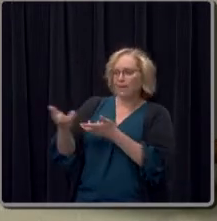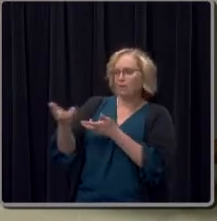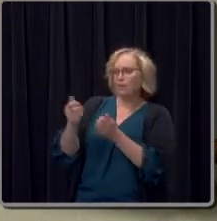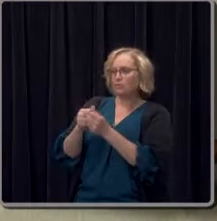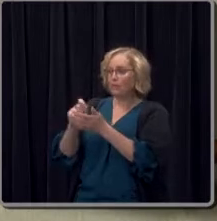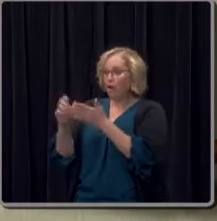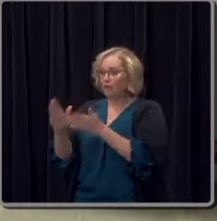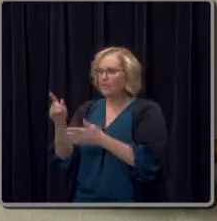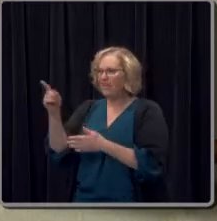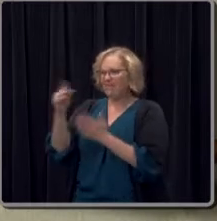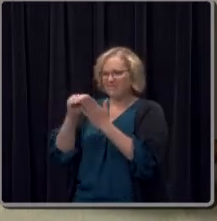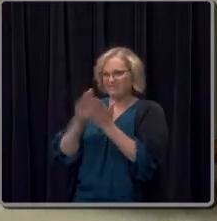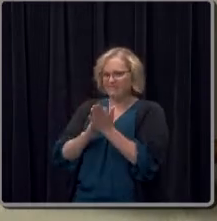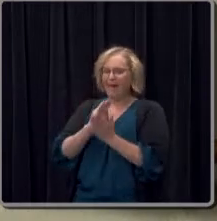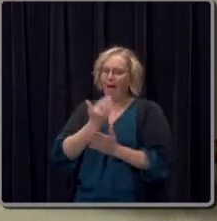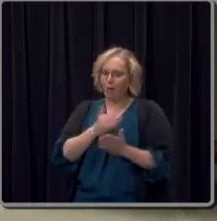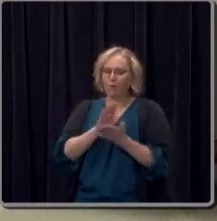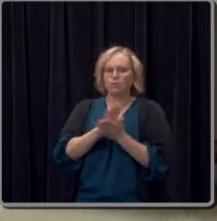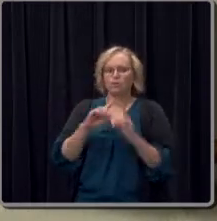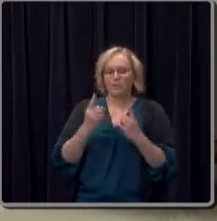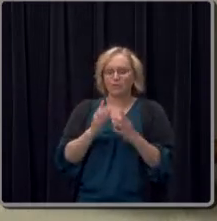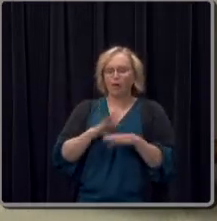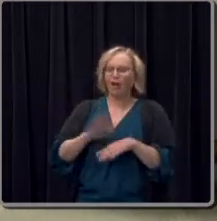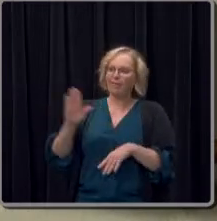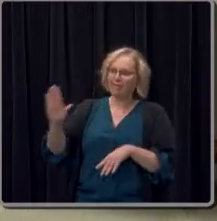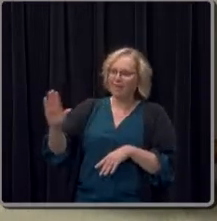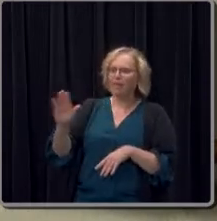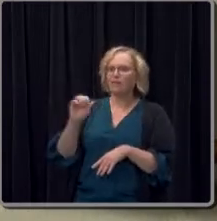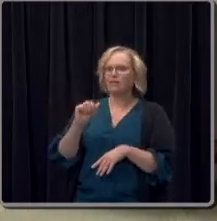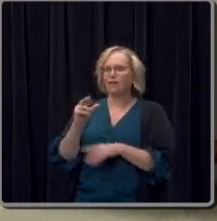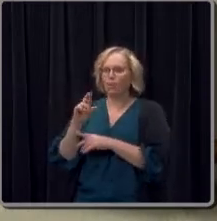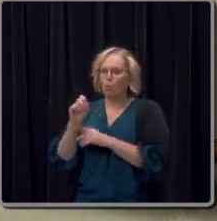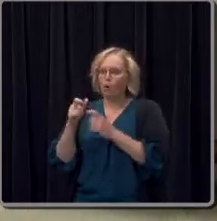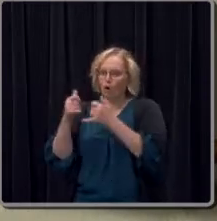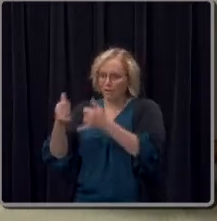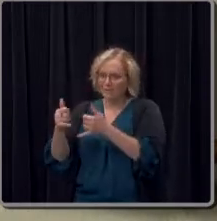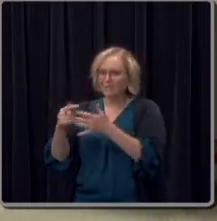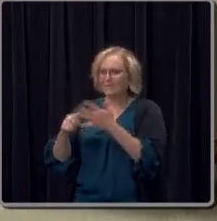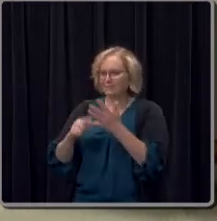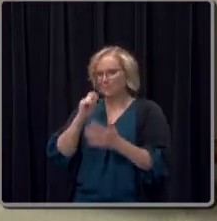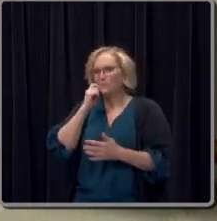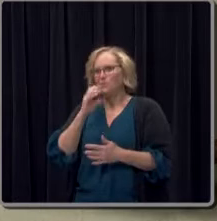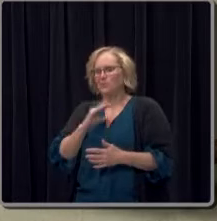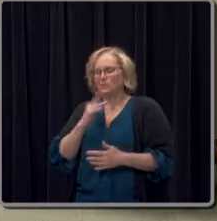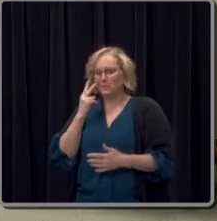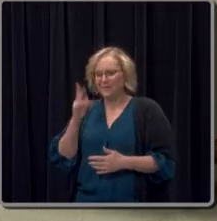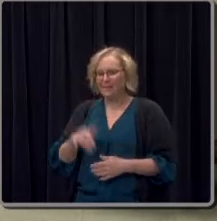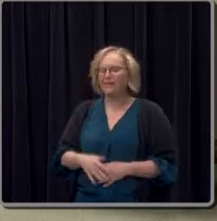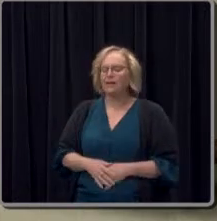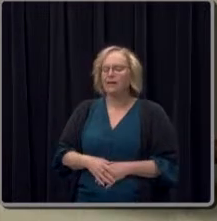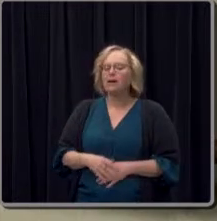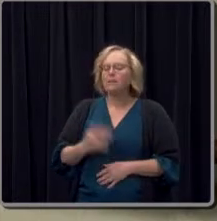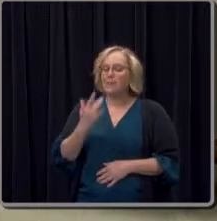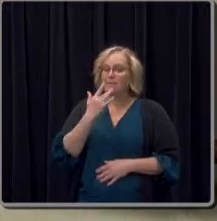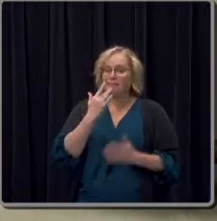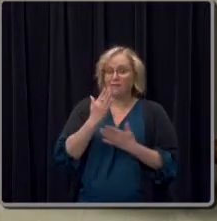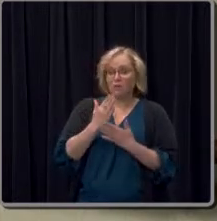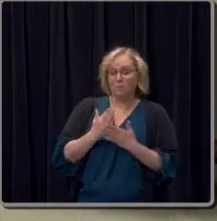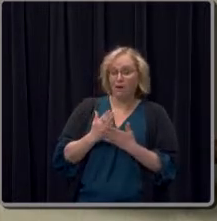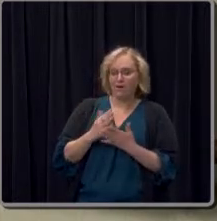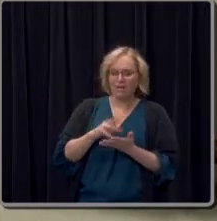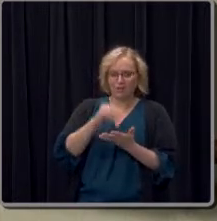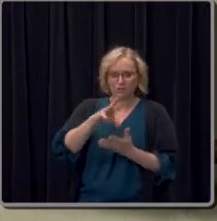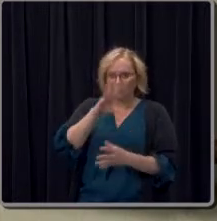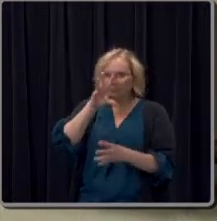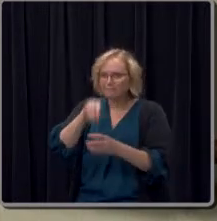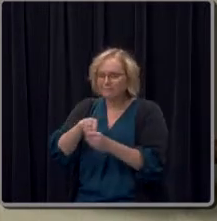our school district on their awards and accolades. It's pretty cool to see. But definitely our favorite part of this program is the student engagement, and that's the part